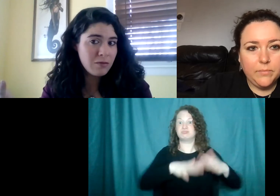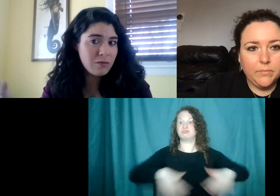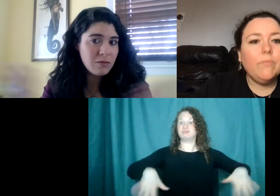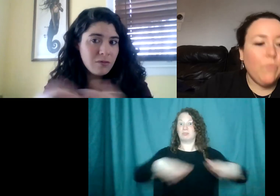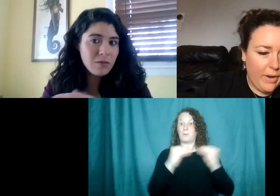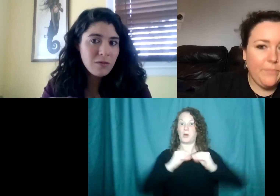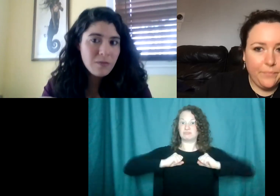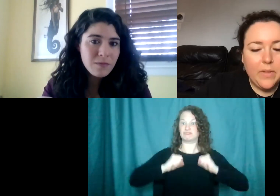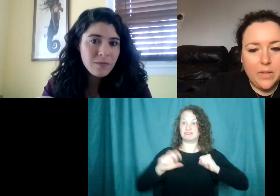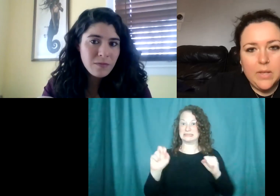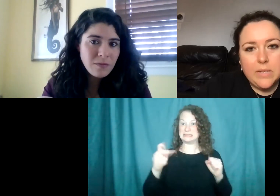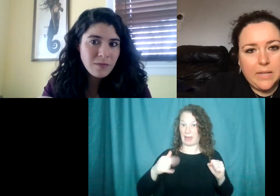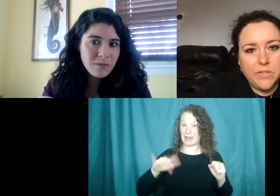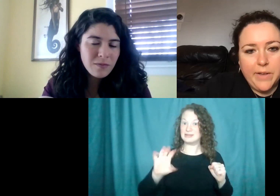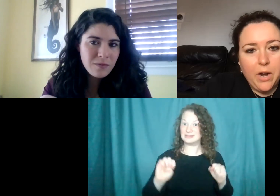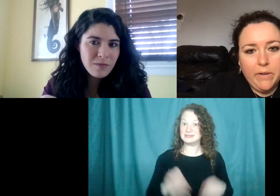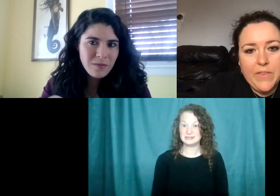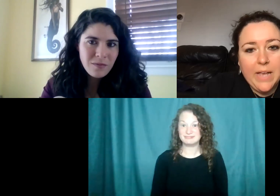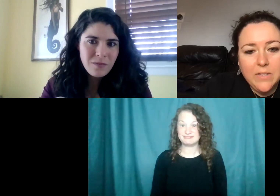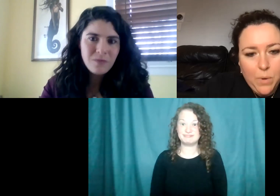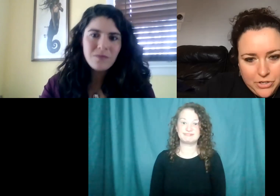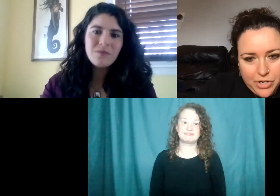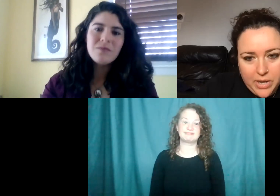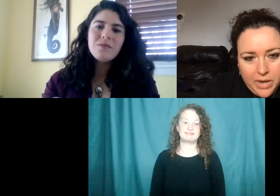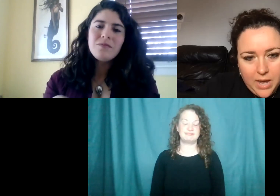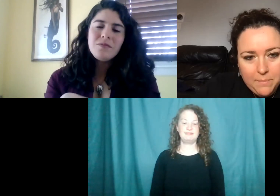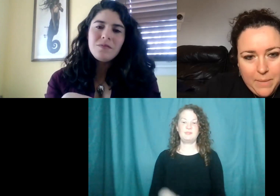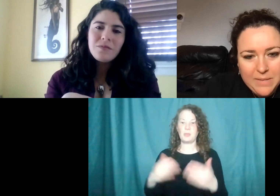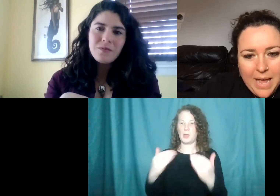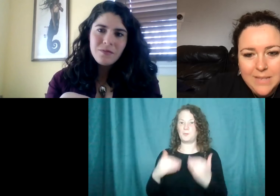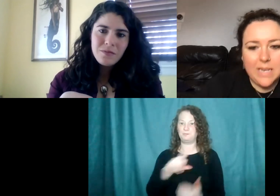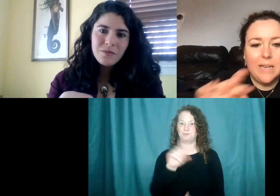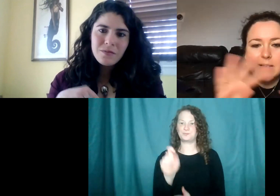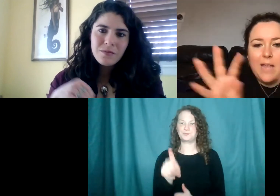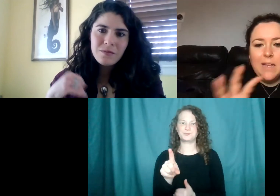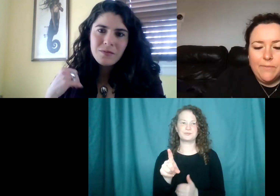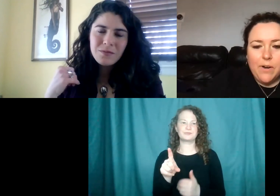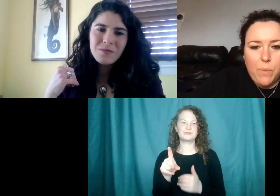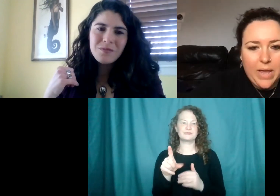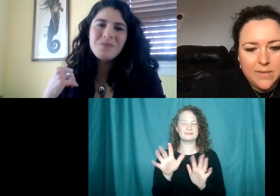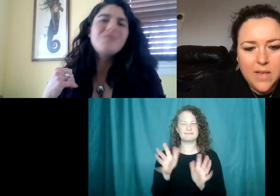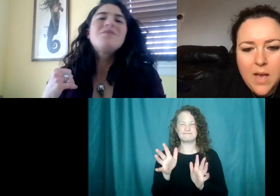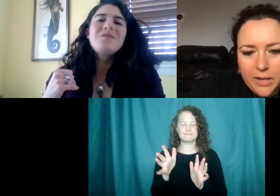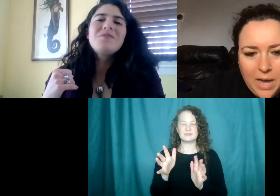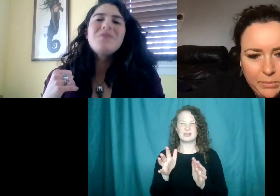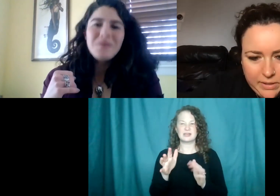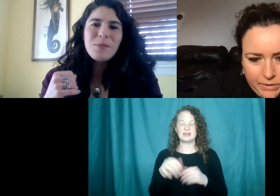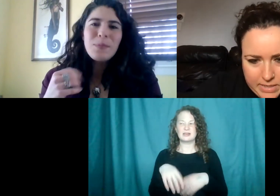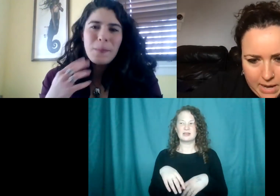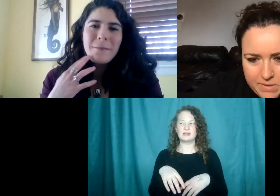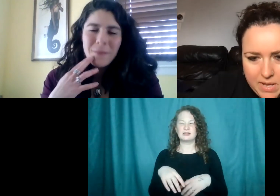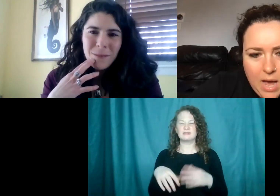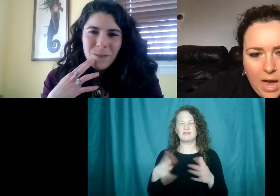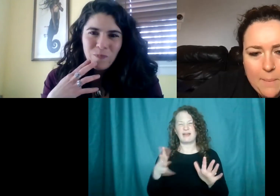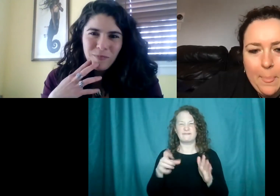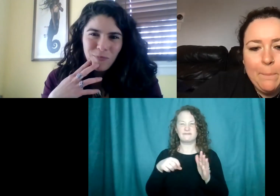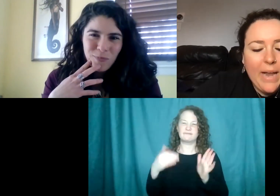grow. Right. Sounds good. All right. The next question has been asked in a slightly different ways a couple different